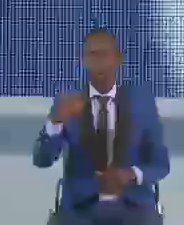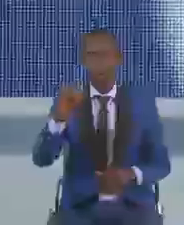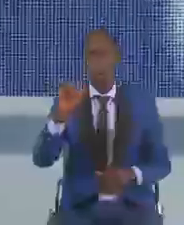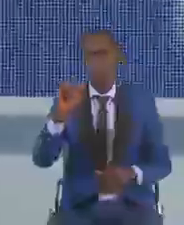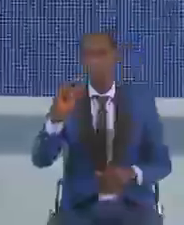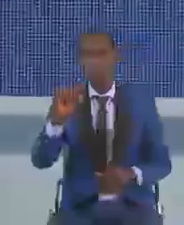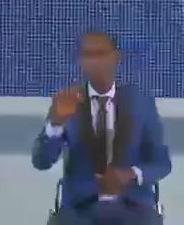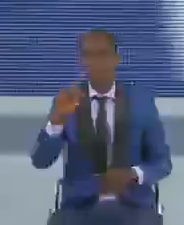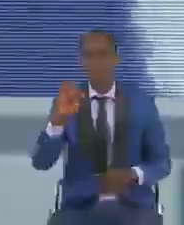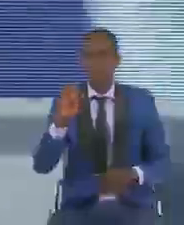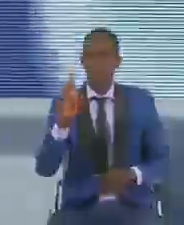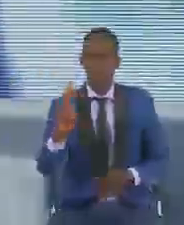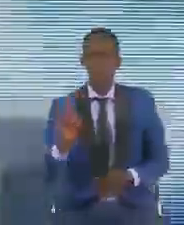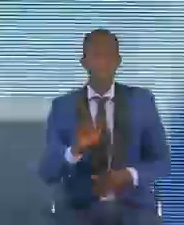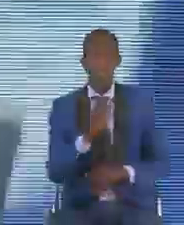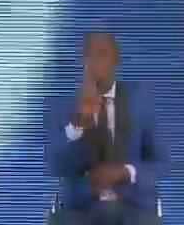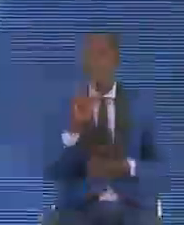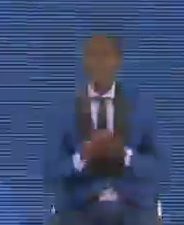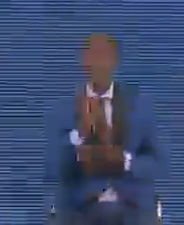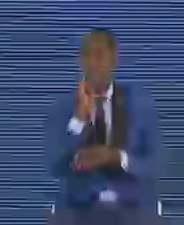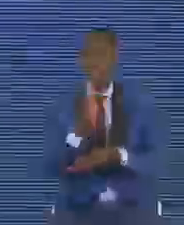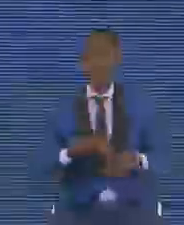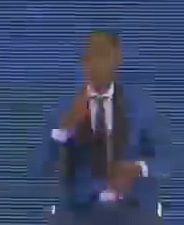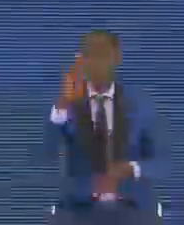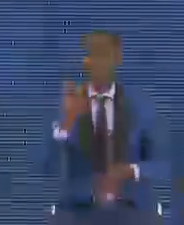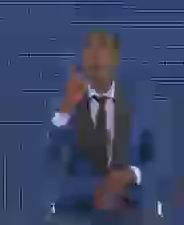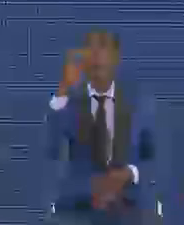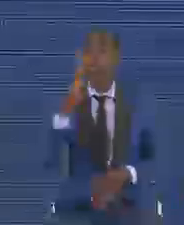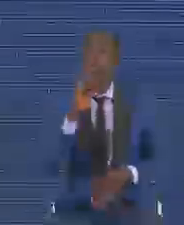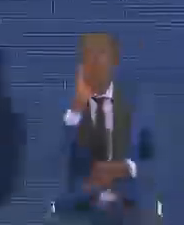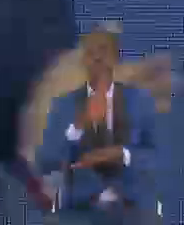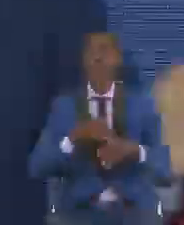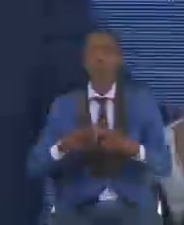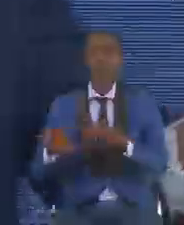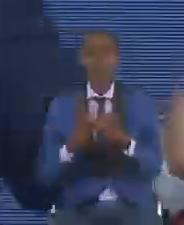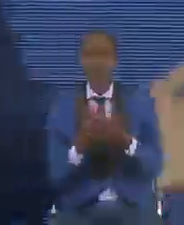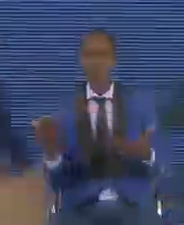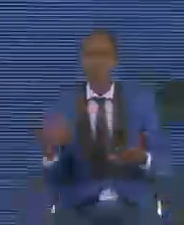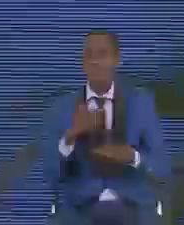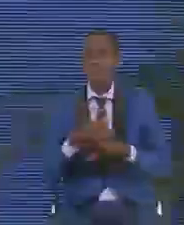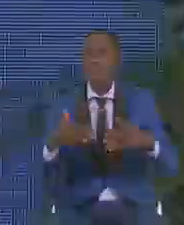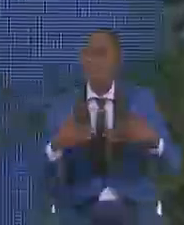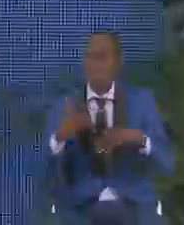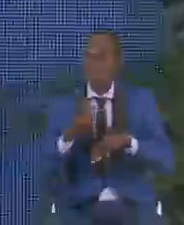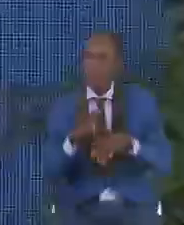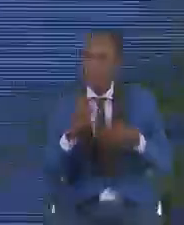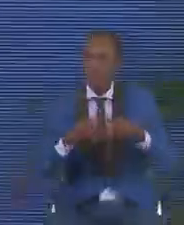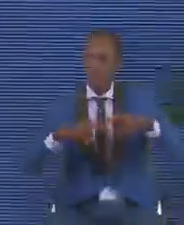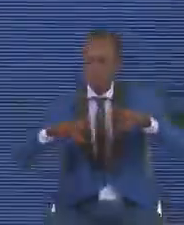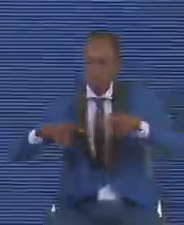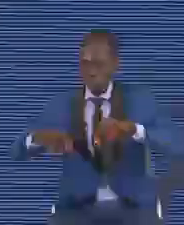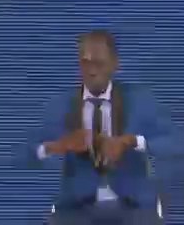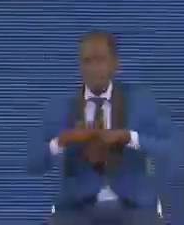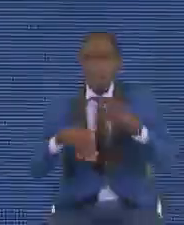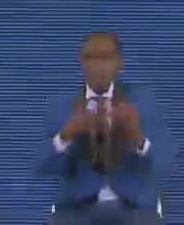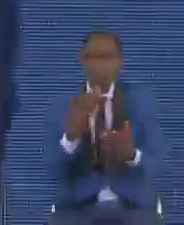by God is appointed to do something. We don't have the time to check up all the references.